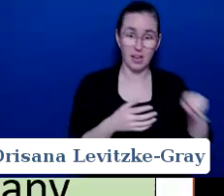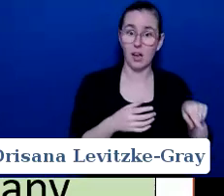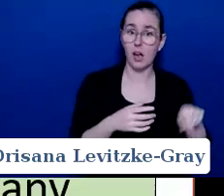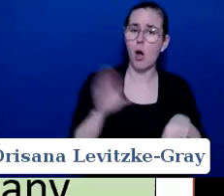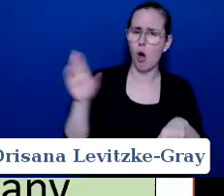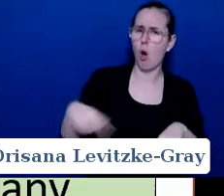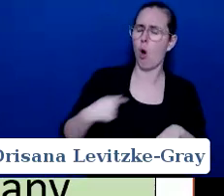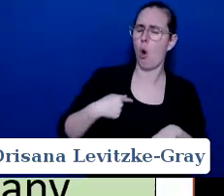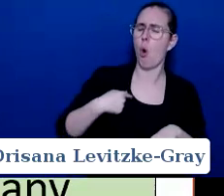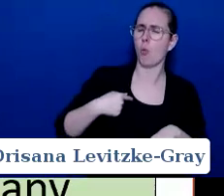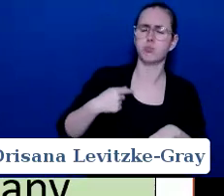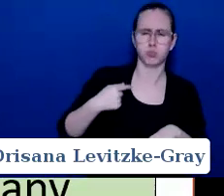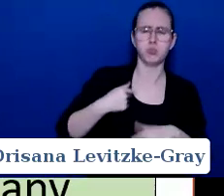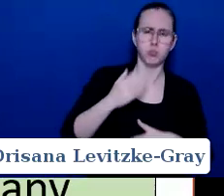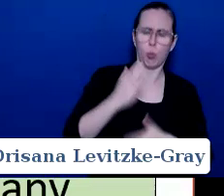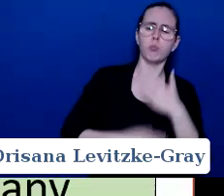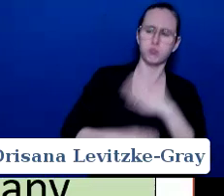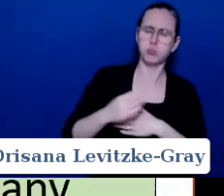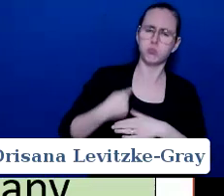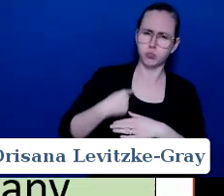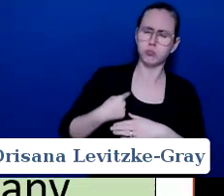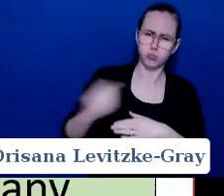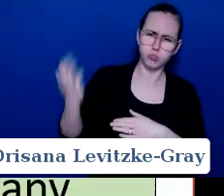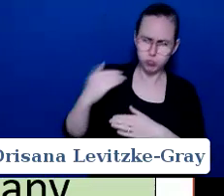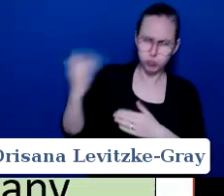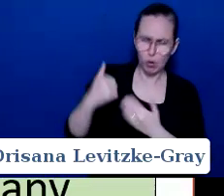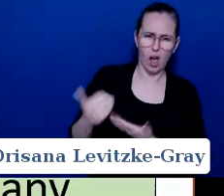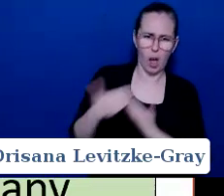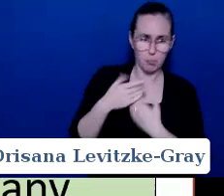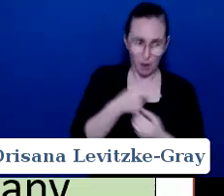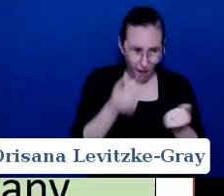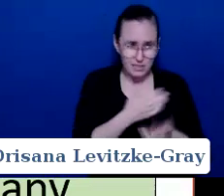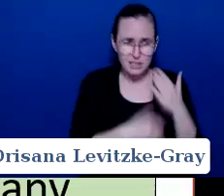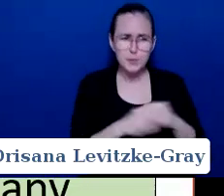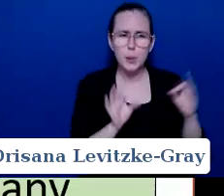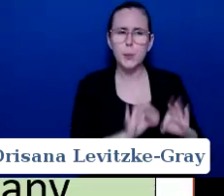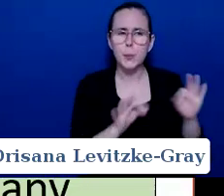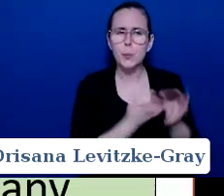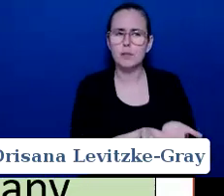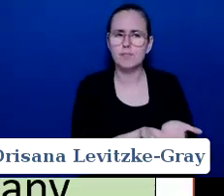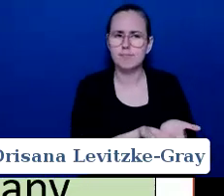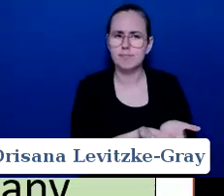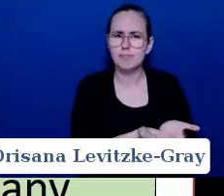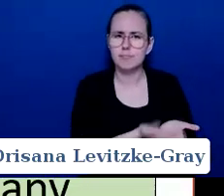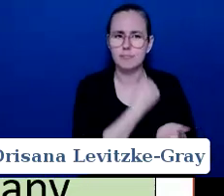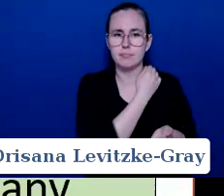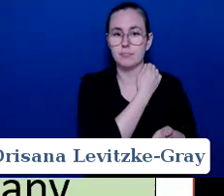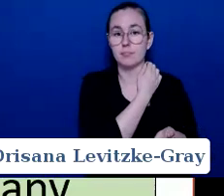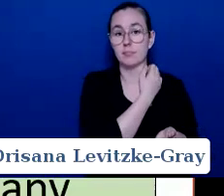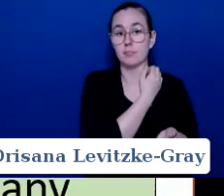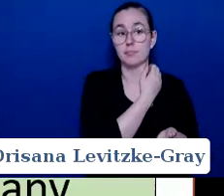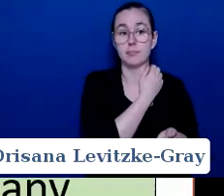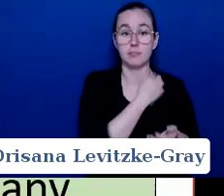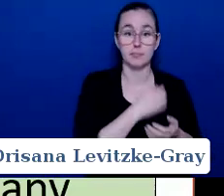doing enough to mitigate the risk of fraud. Or maybe we are just creating the system as eligibility